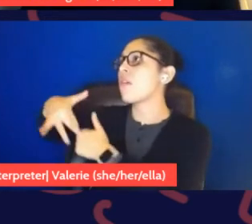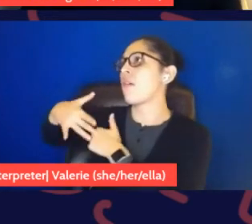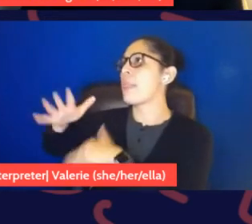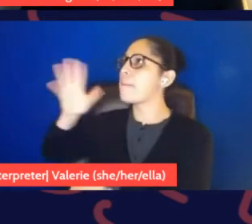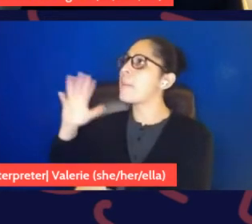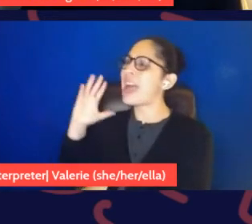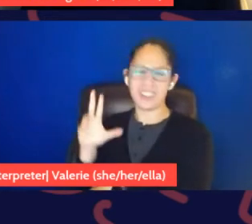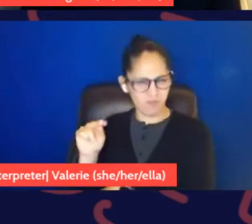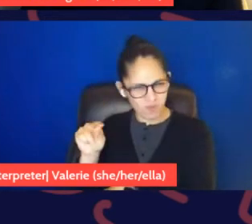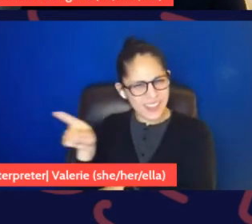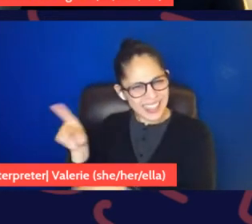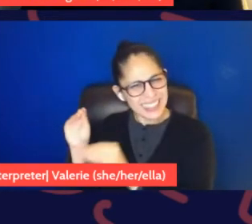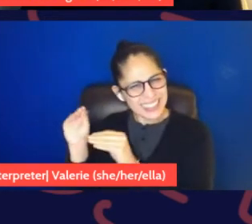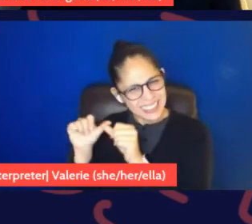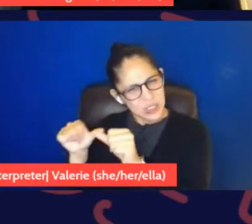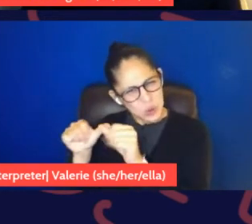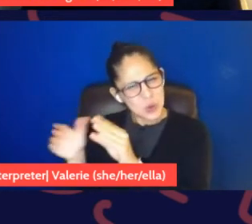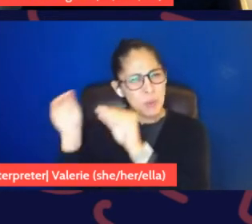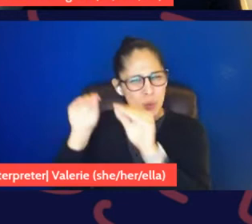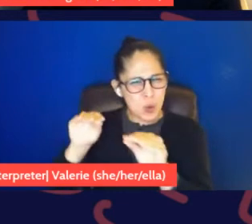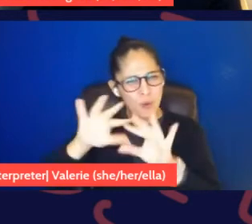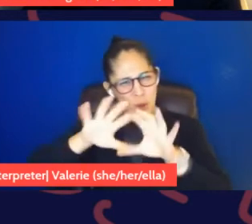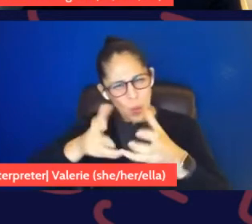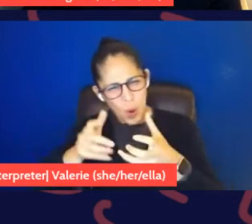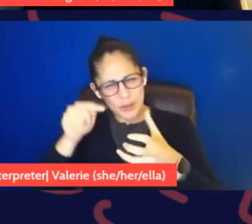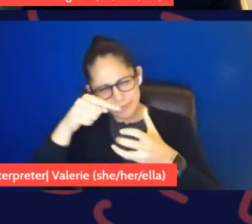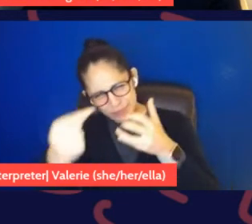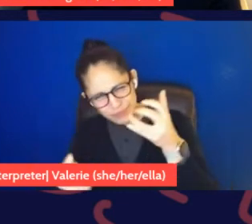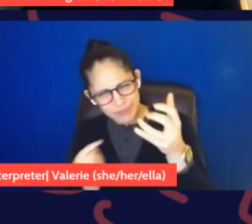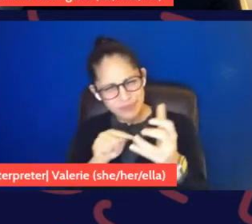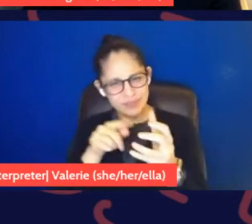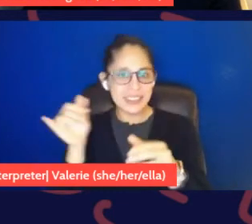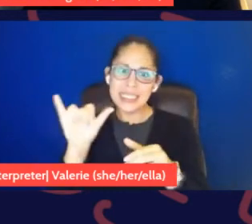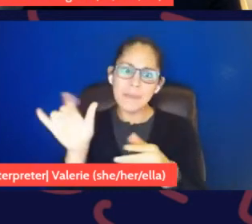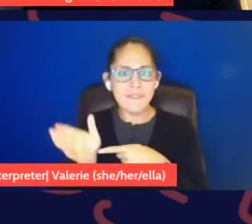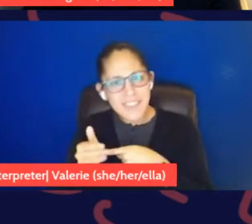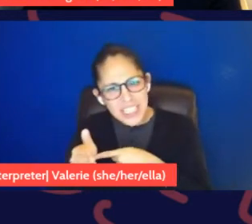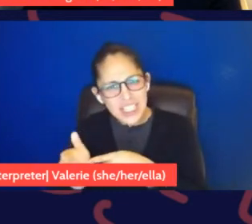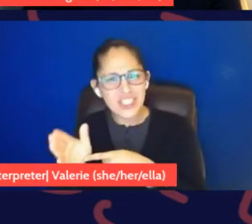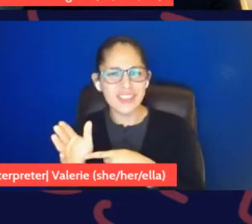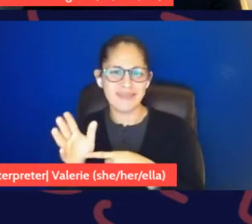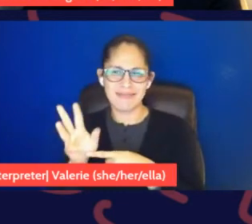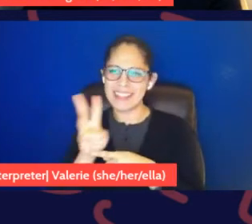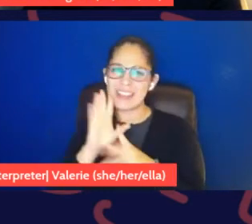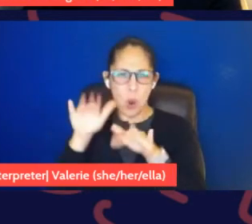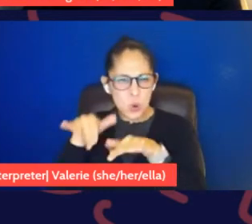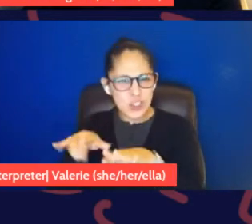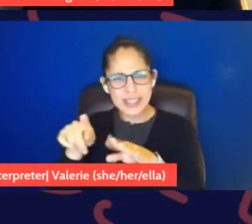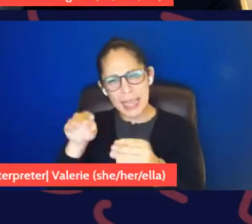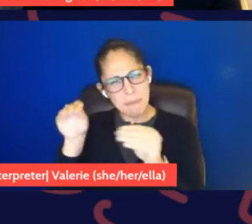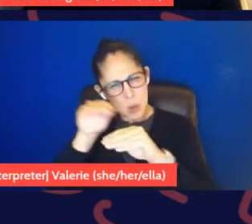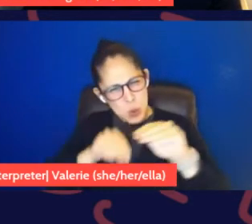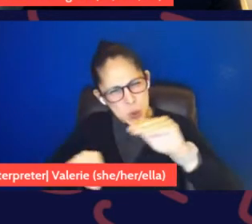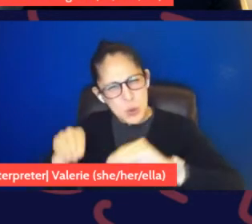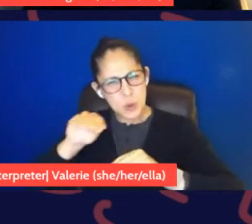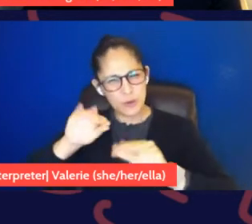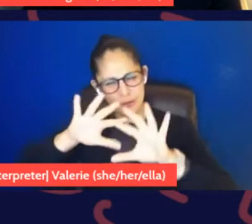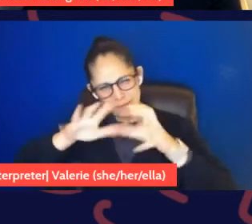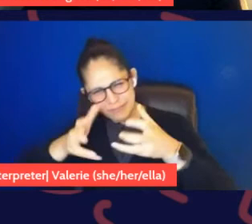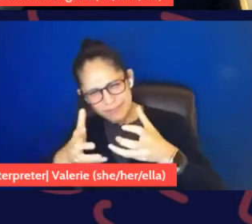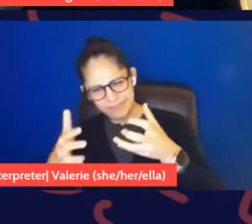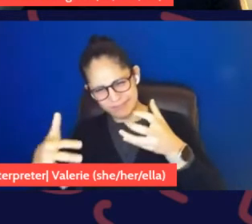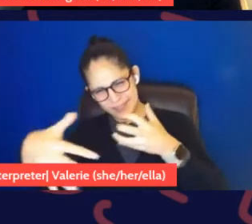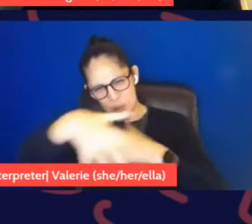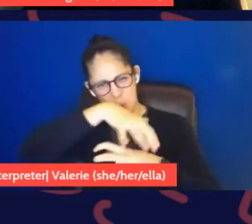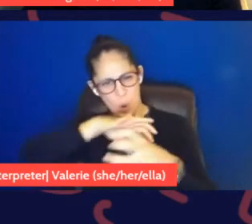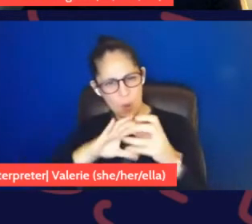you know, it's like in the same way that all of the fish in the ocean, they always almost go around the globe, following the